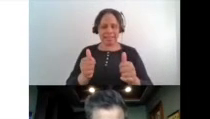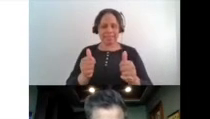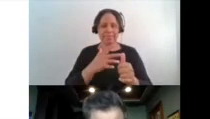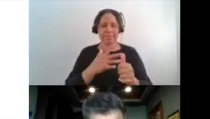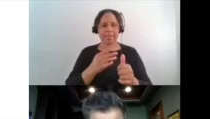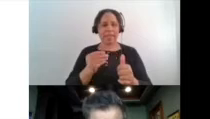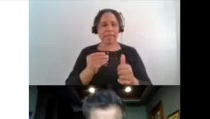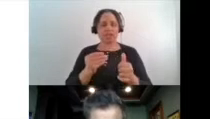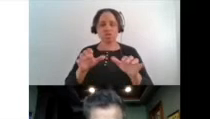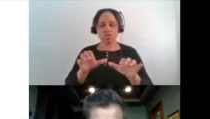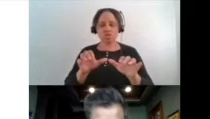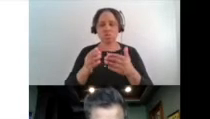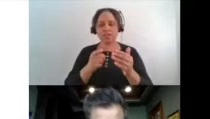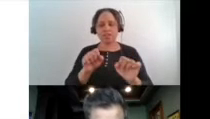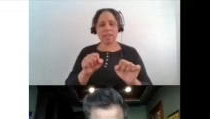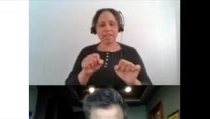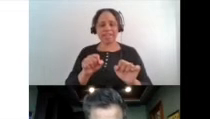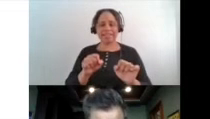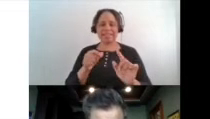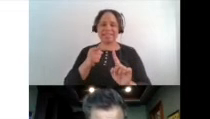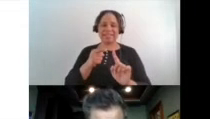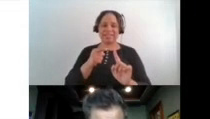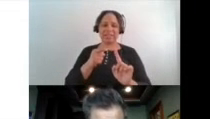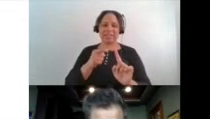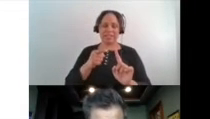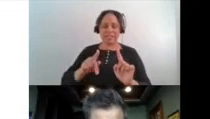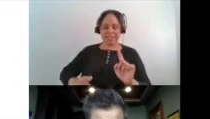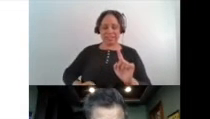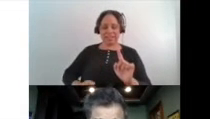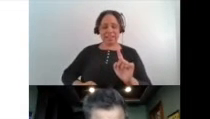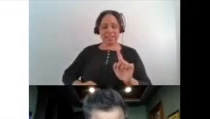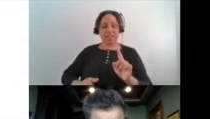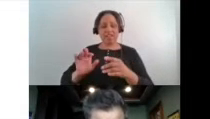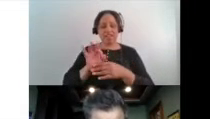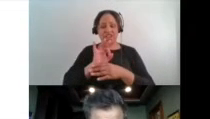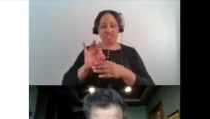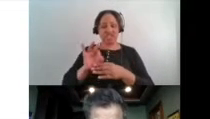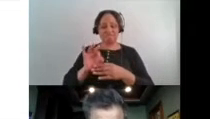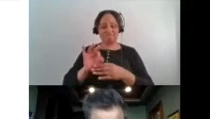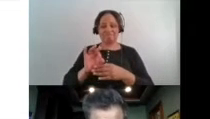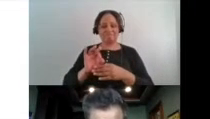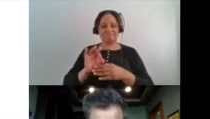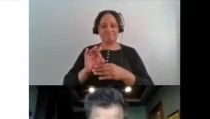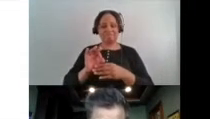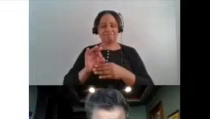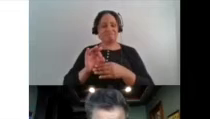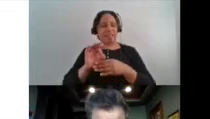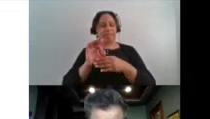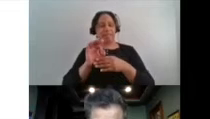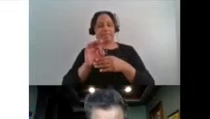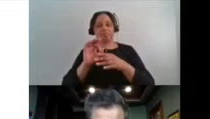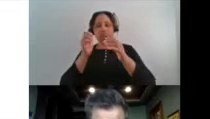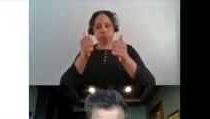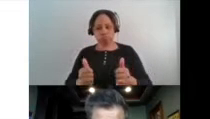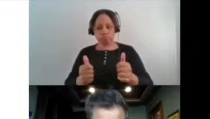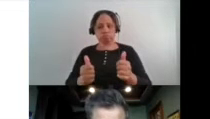there until you get to the point where the kidney function is completely gone, or you have end-stage heart disease or end-stage lung disease or end-stage liver disease.